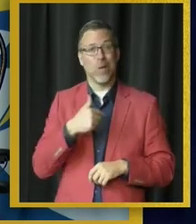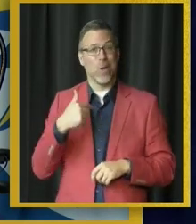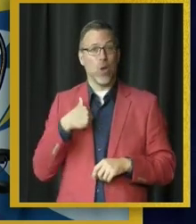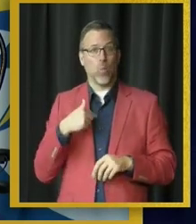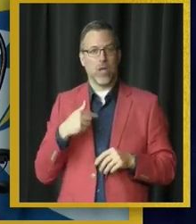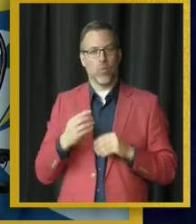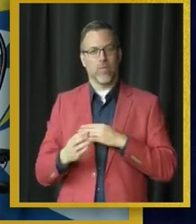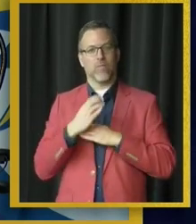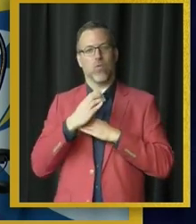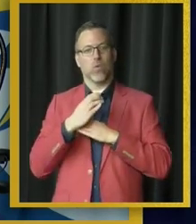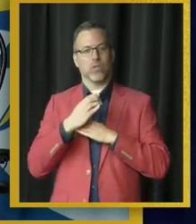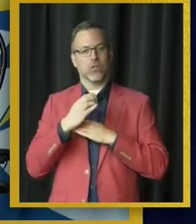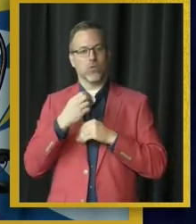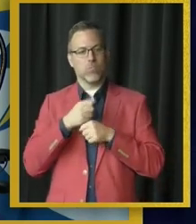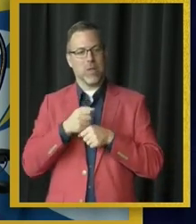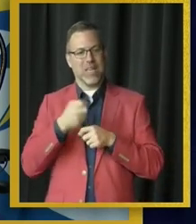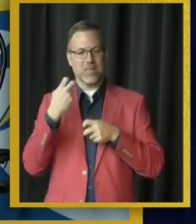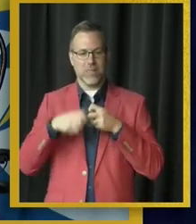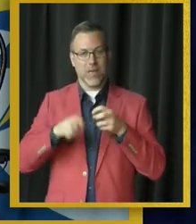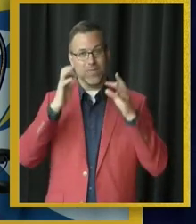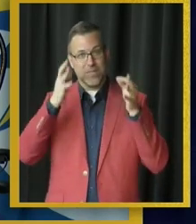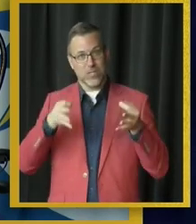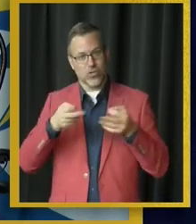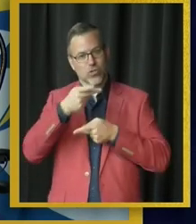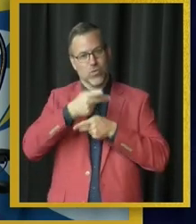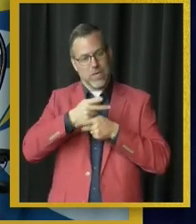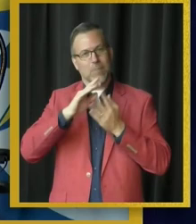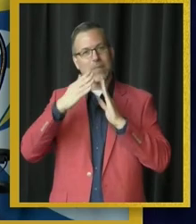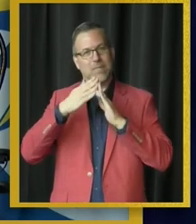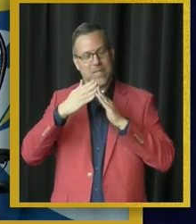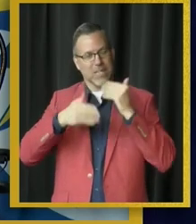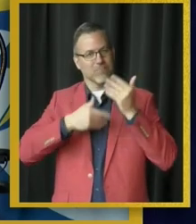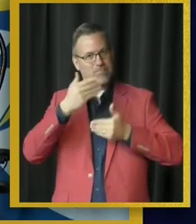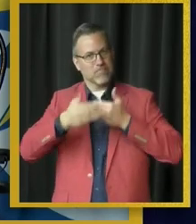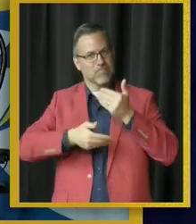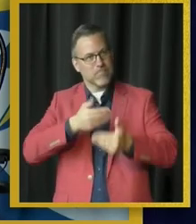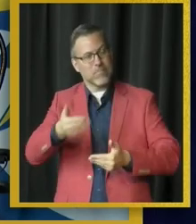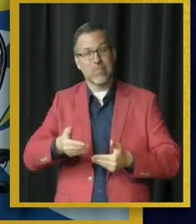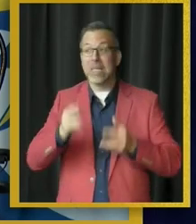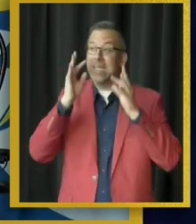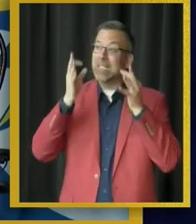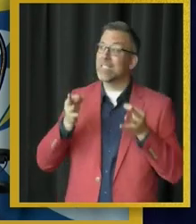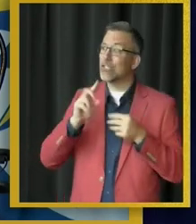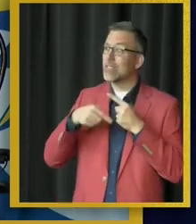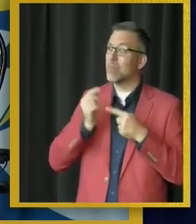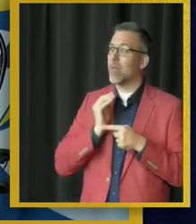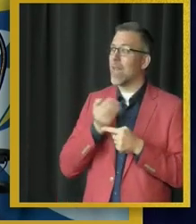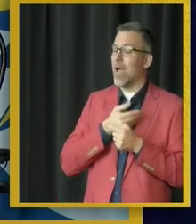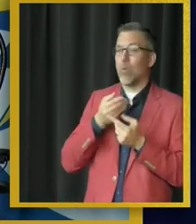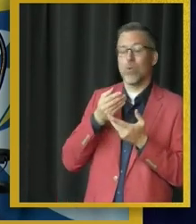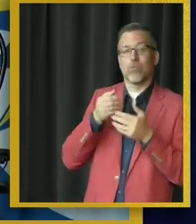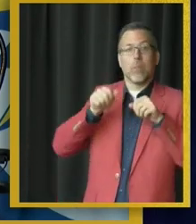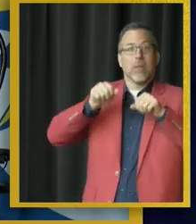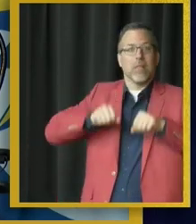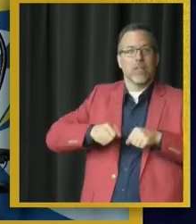tough decisions to keep our city moving forward. Decisions about our ability to keep the lights